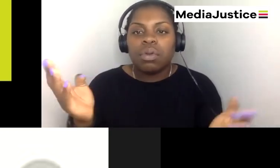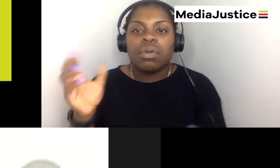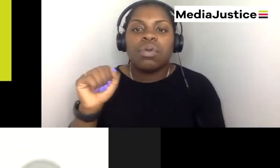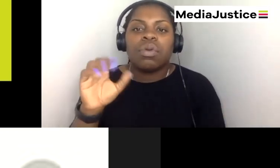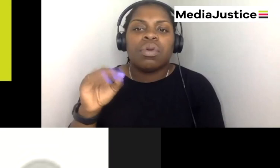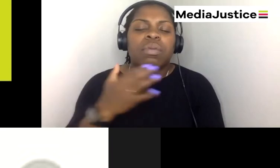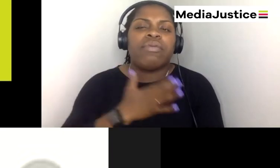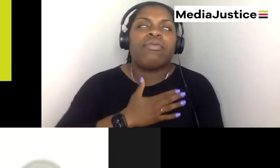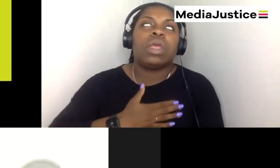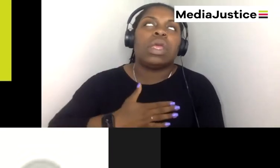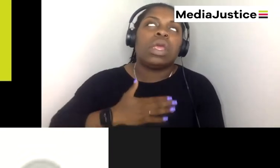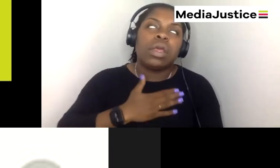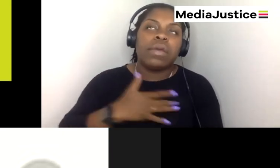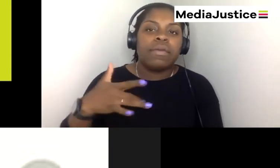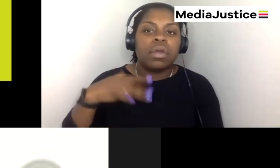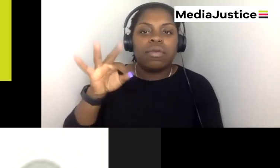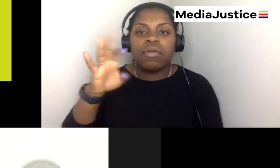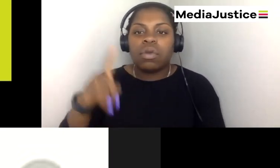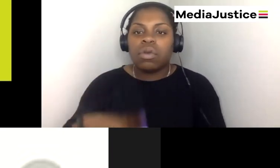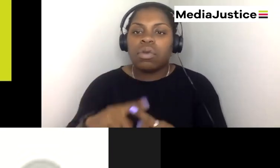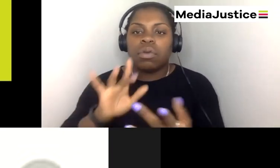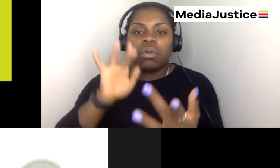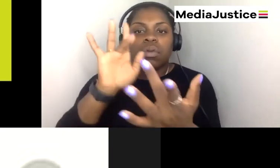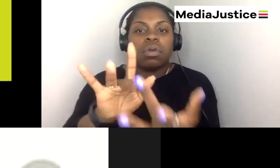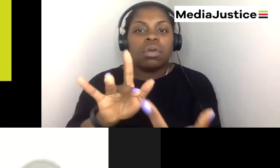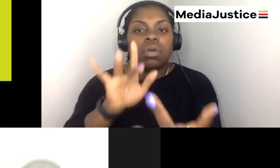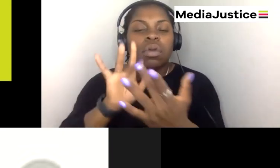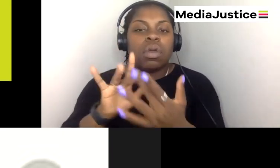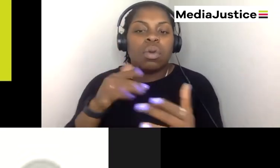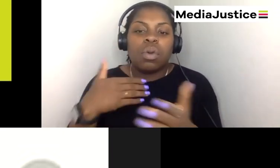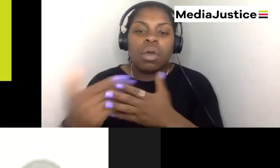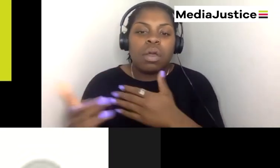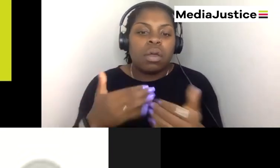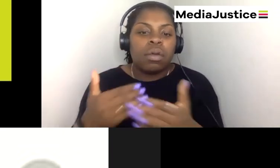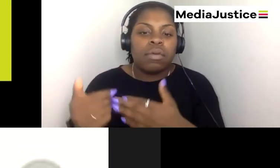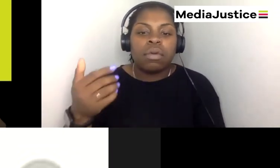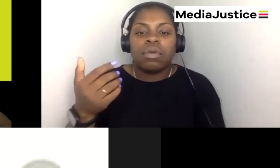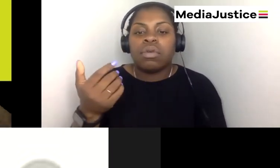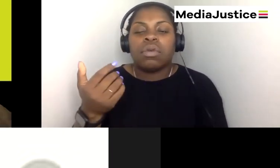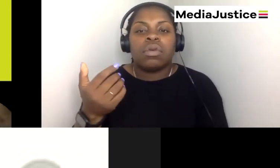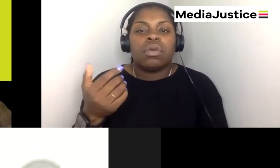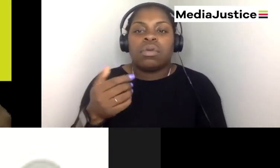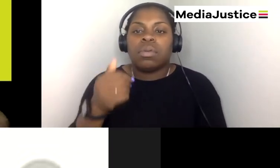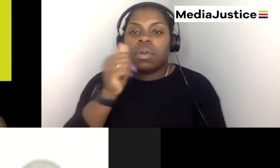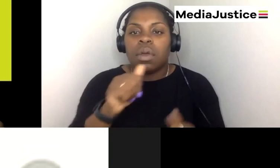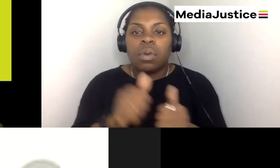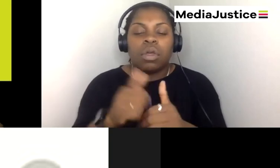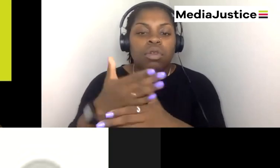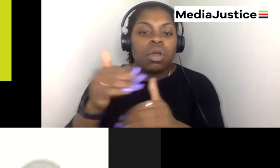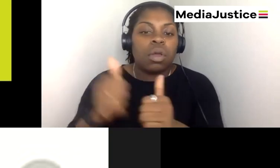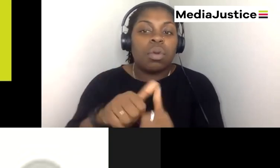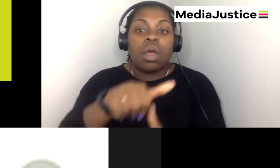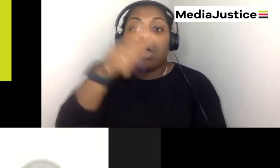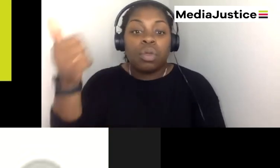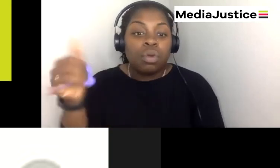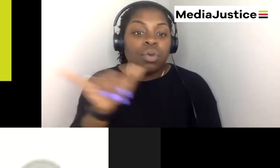So please feel free to add any resources you have there to share with others.